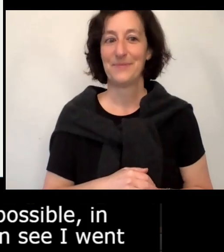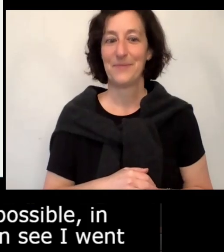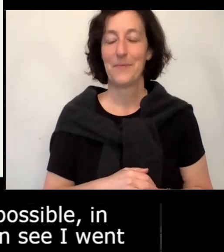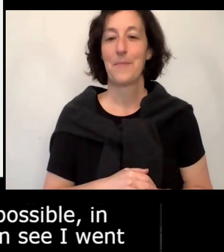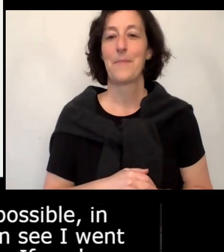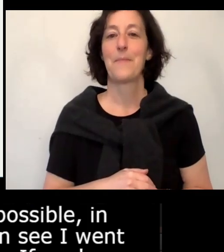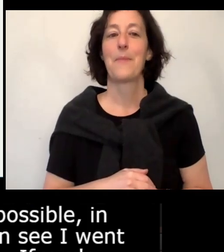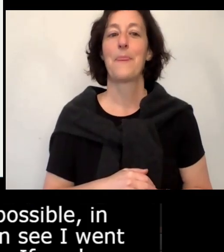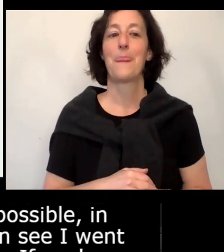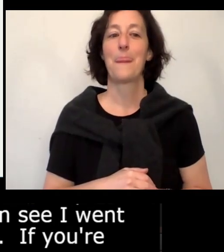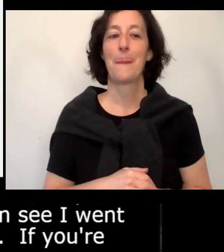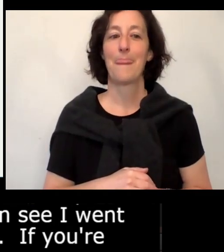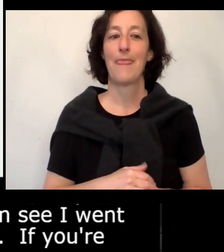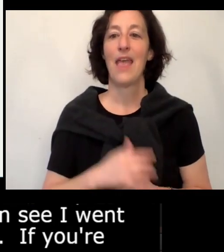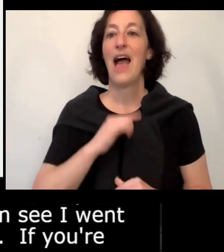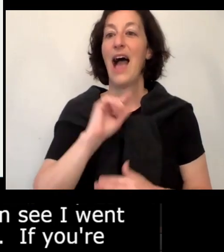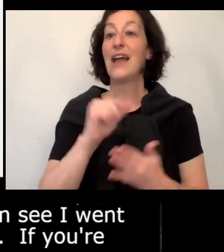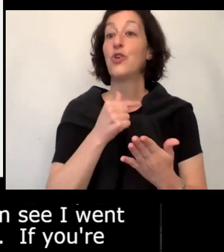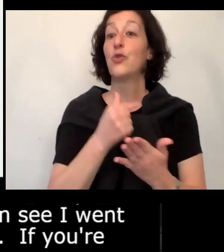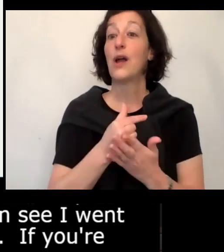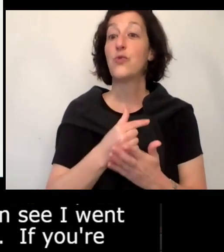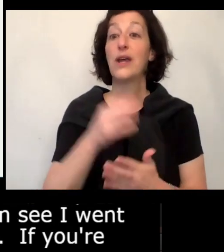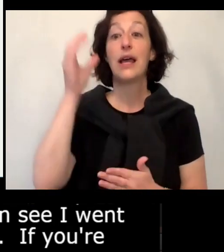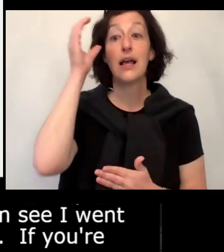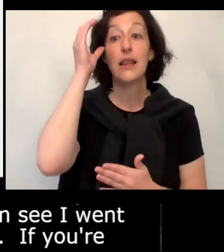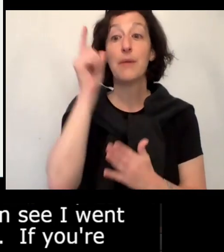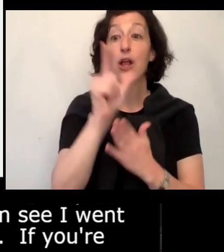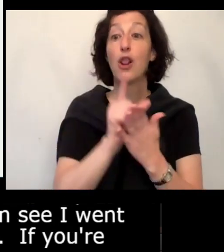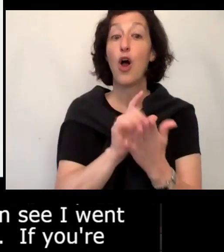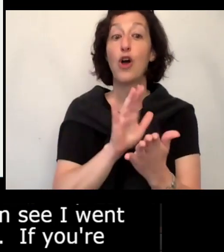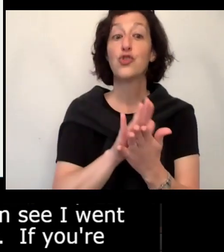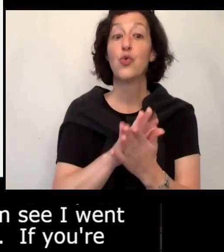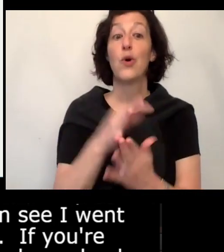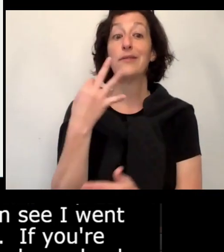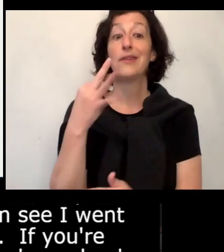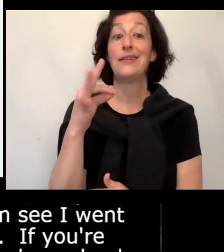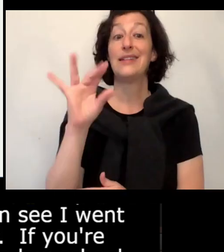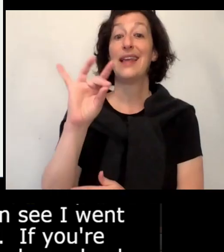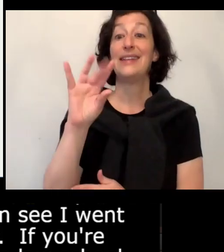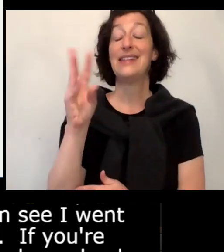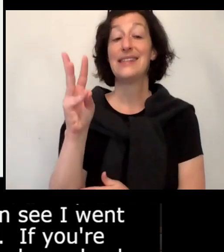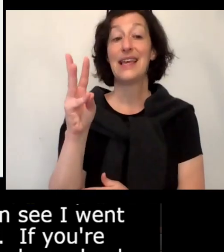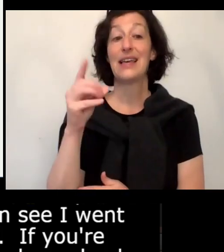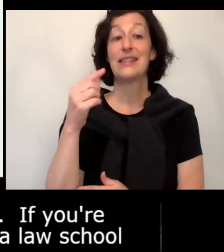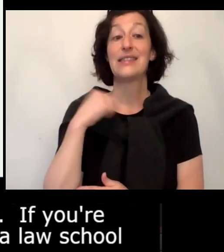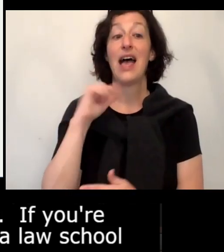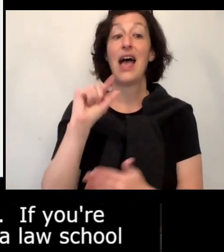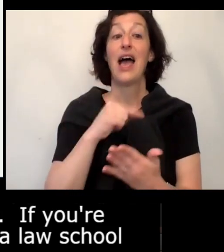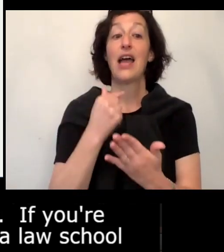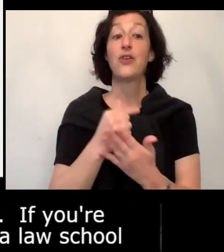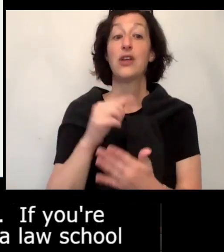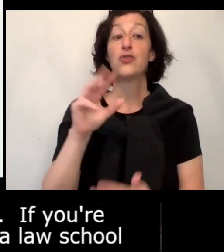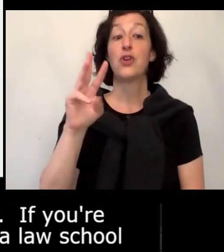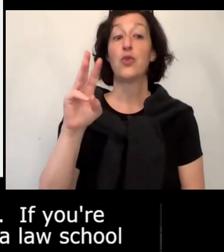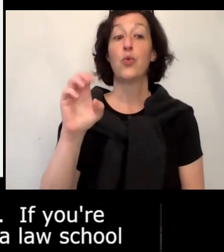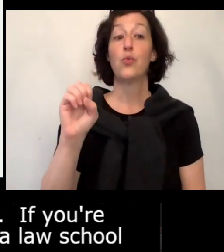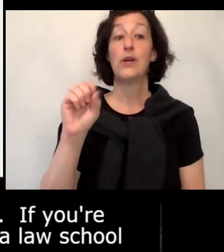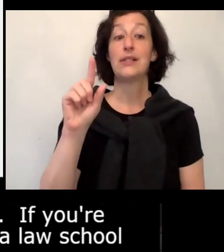visually, graduated from Columbia Law School in 1986 and Wesleyan University in Connecticut